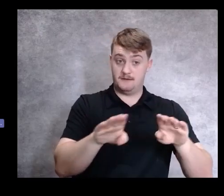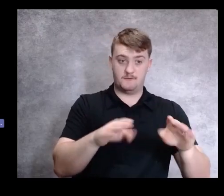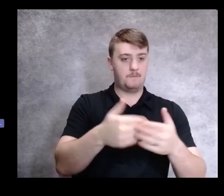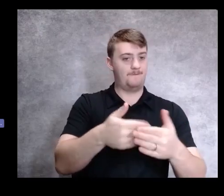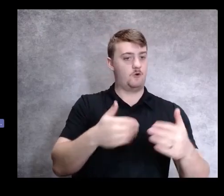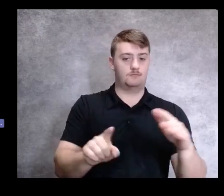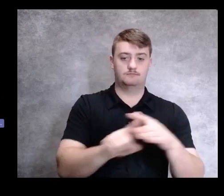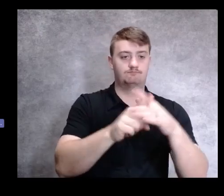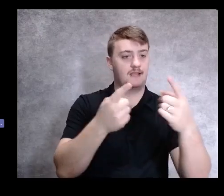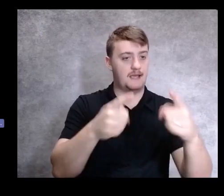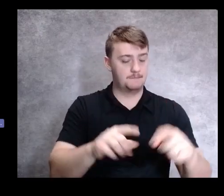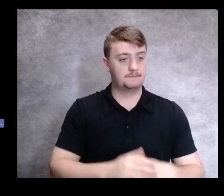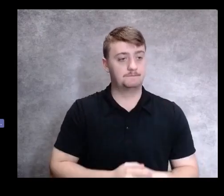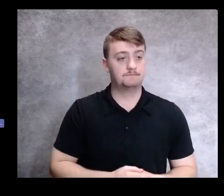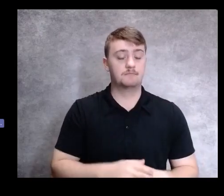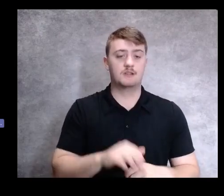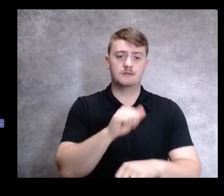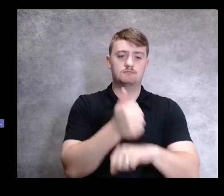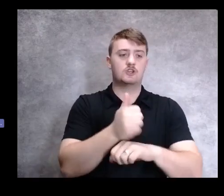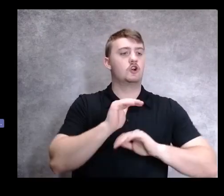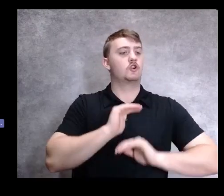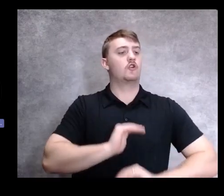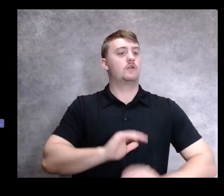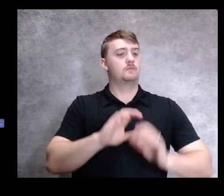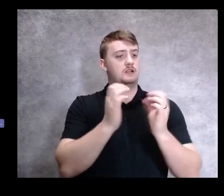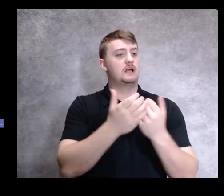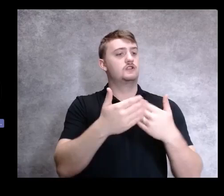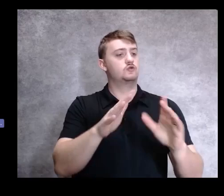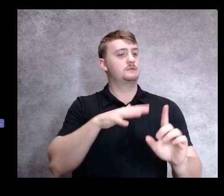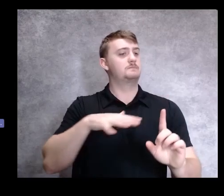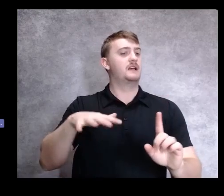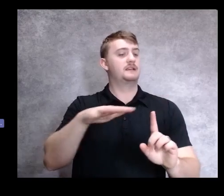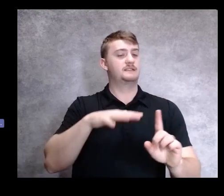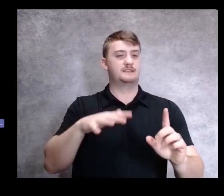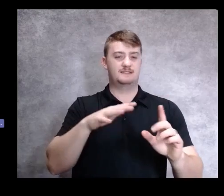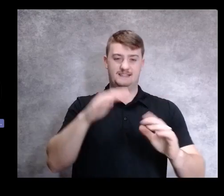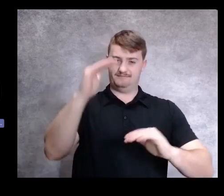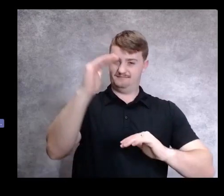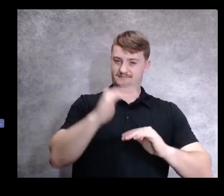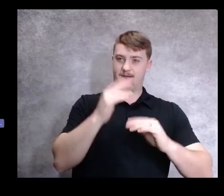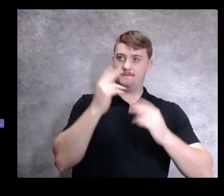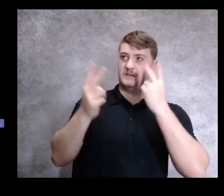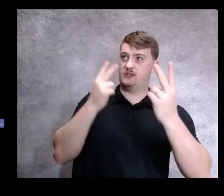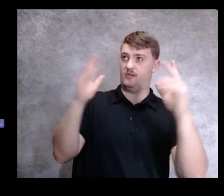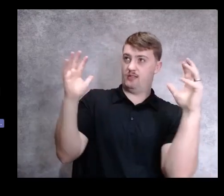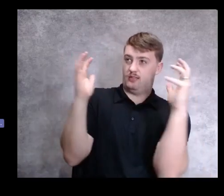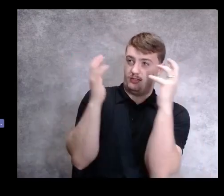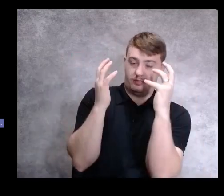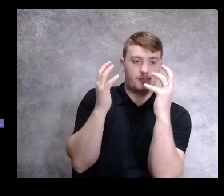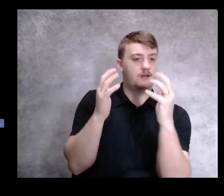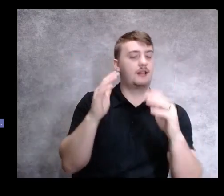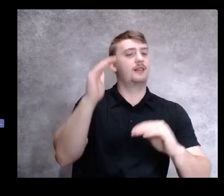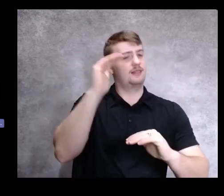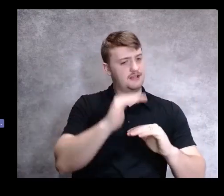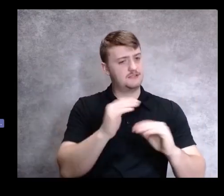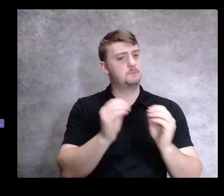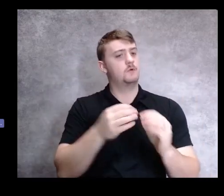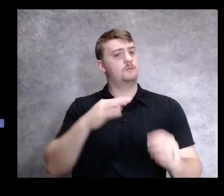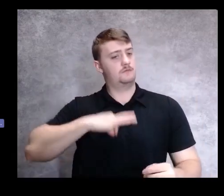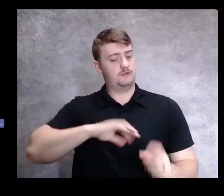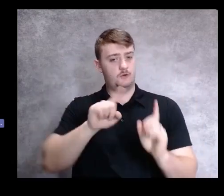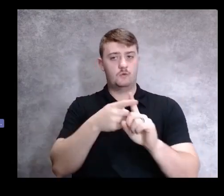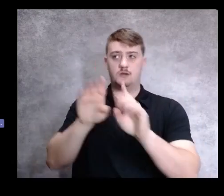occur. Create a calm classroom space by decreasing visual clutter and thinking less is more when creating